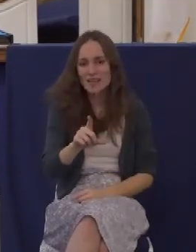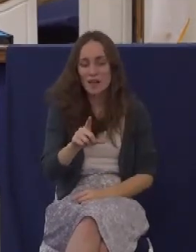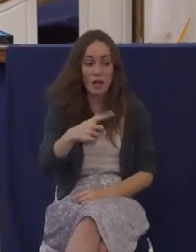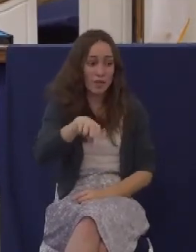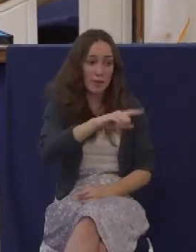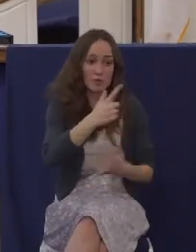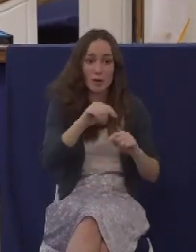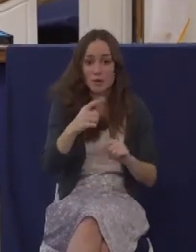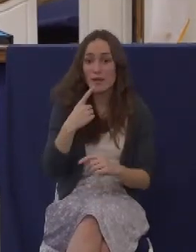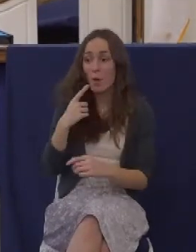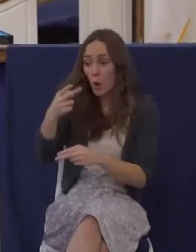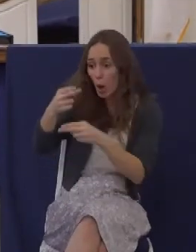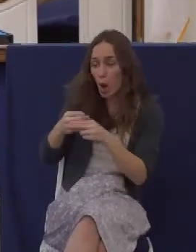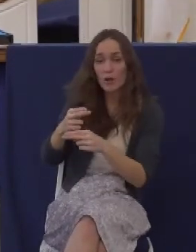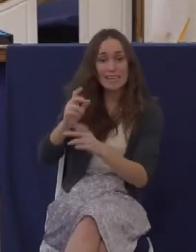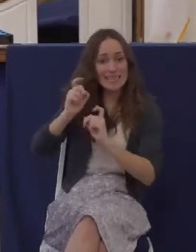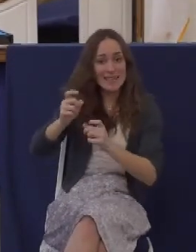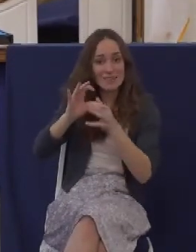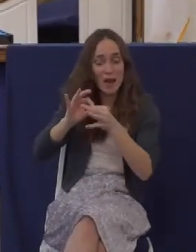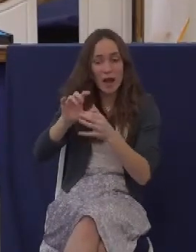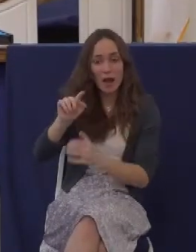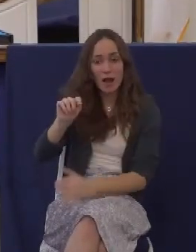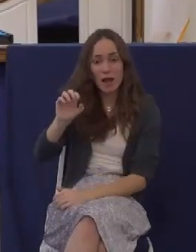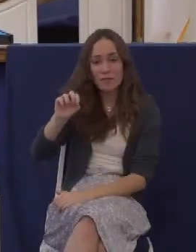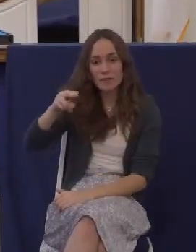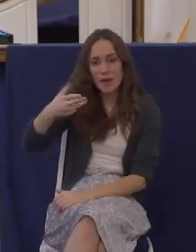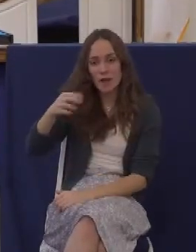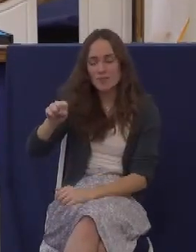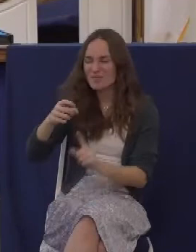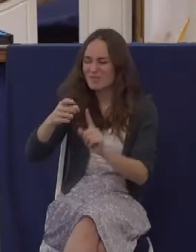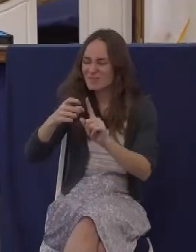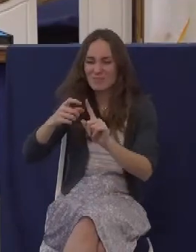call it tongues, which was not really the tongues of Acts chapter 2.